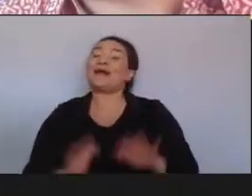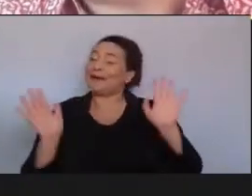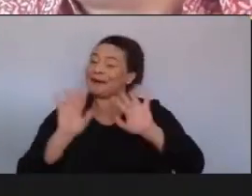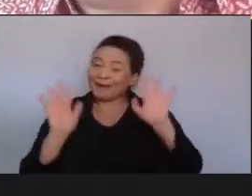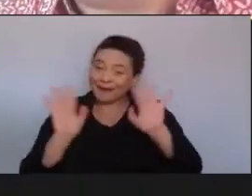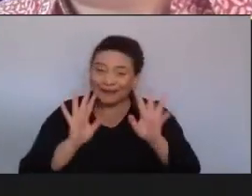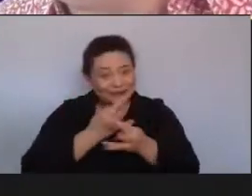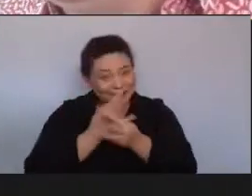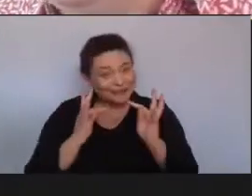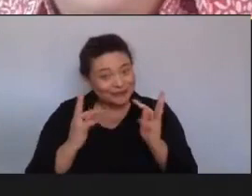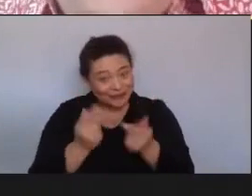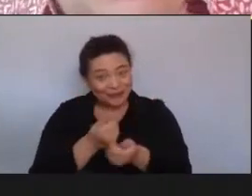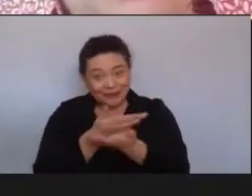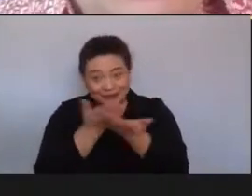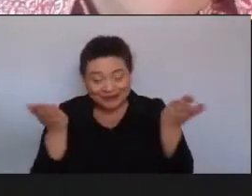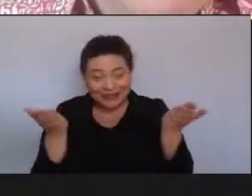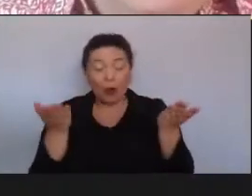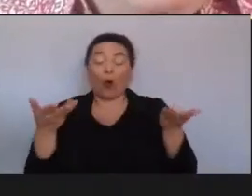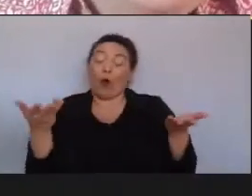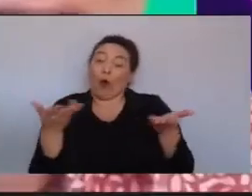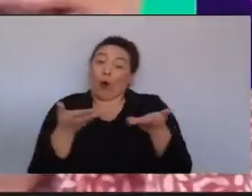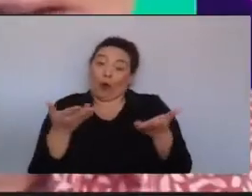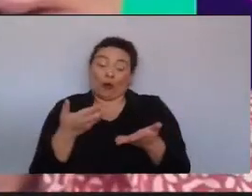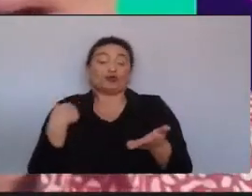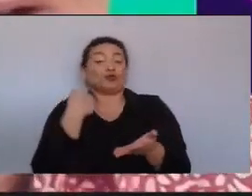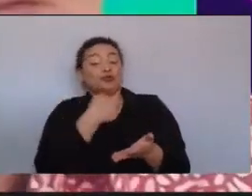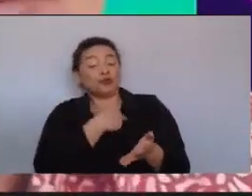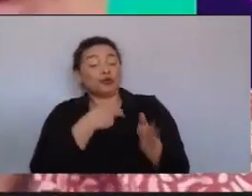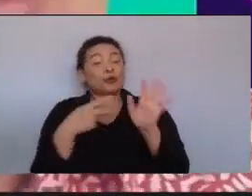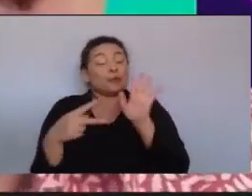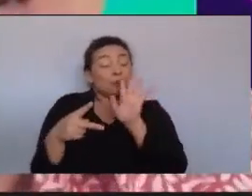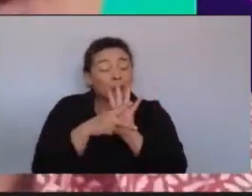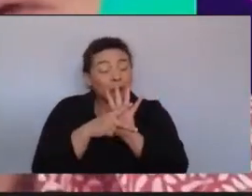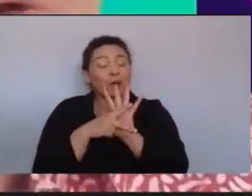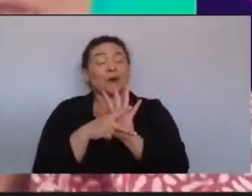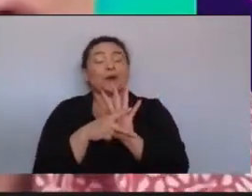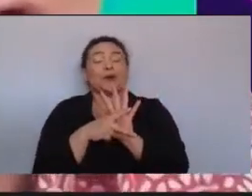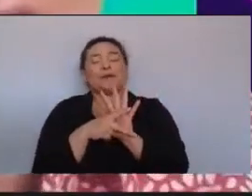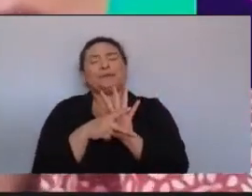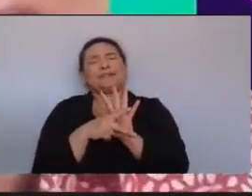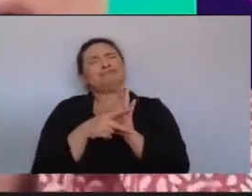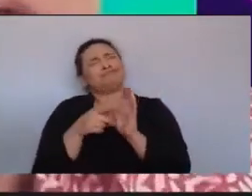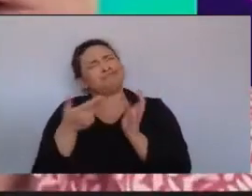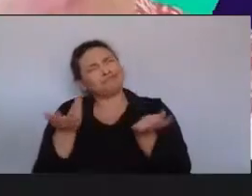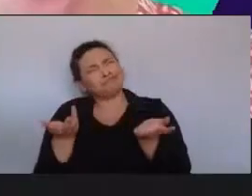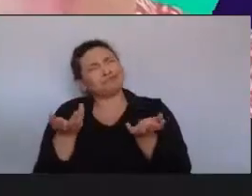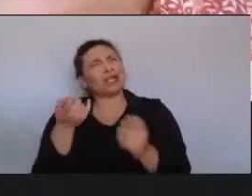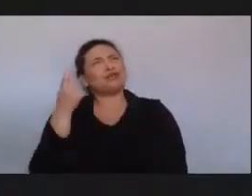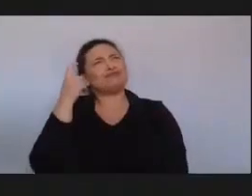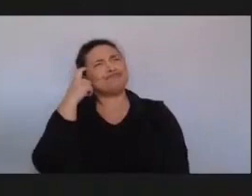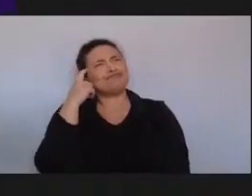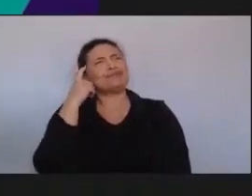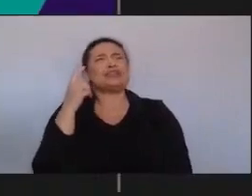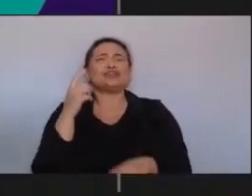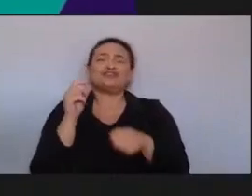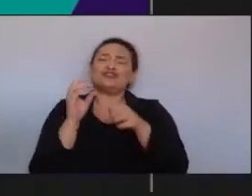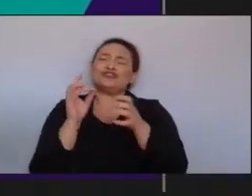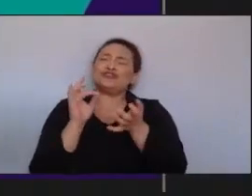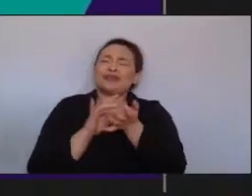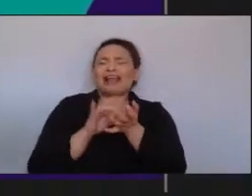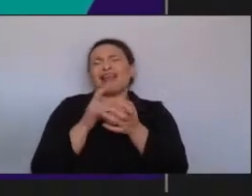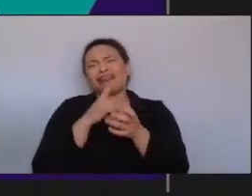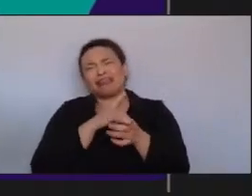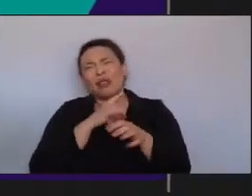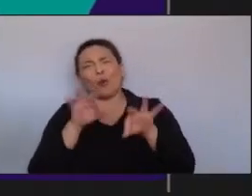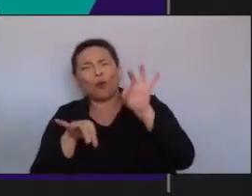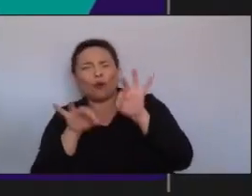today's session is the plan is to have an interactive workshop. So I'm going to be asking you all